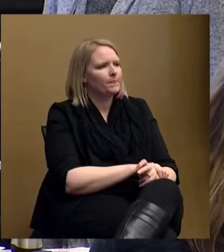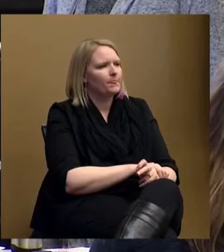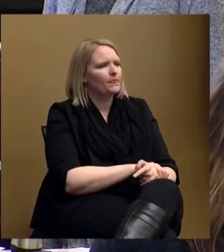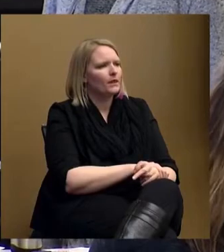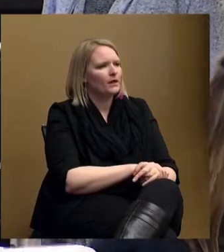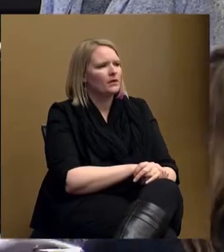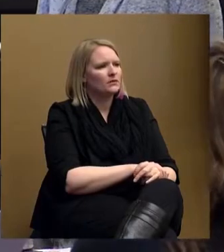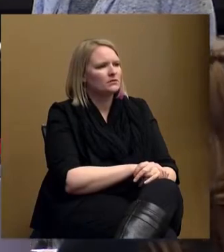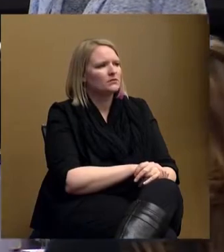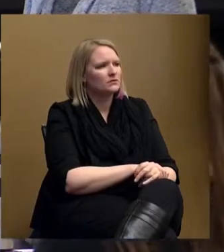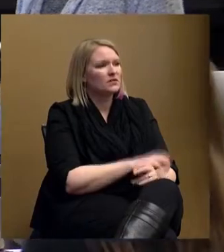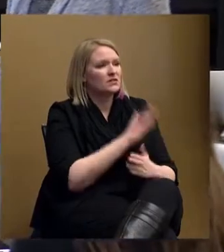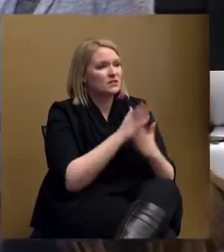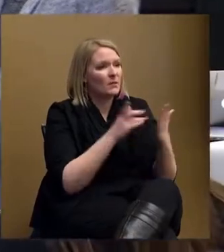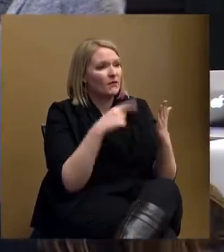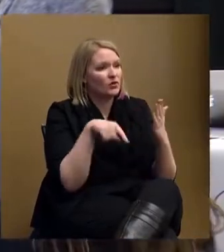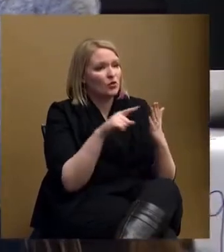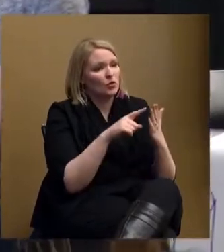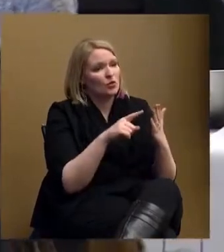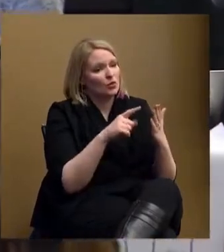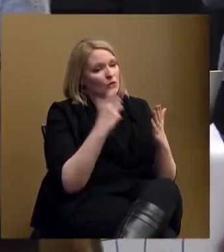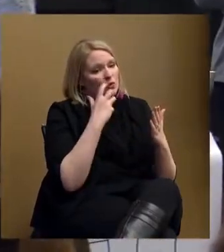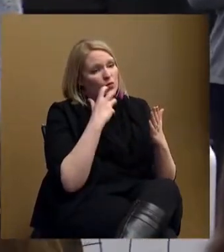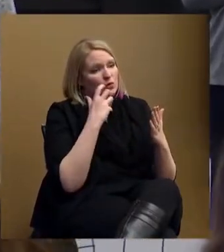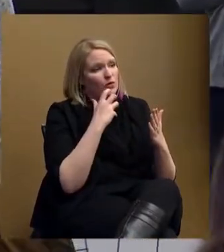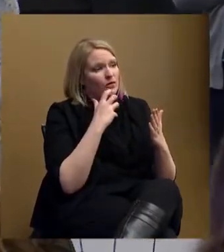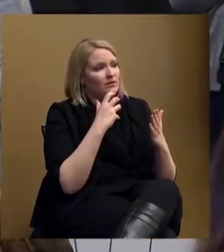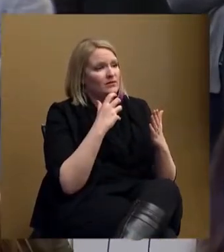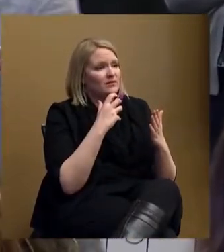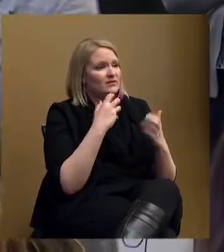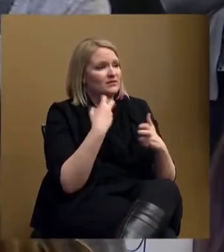Yeah, you guys, some of you have your hands full.